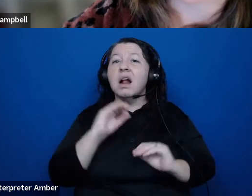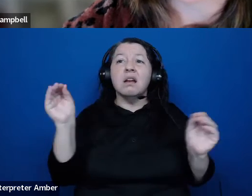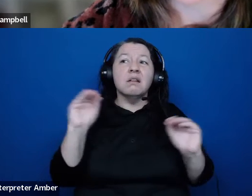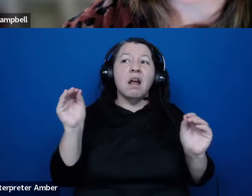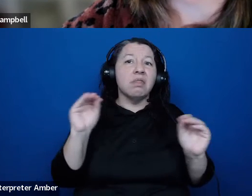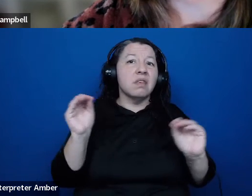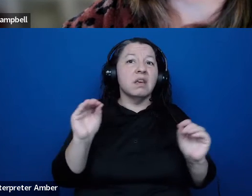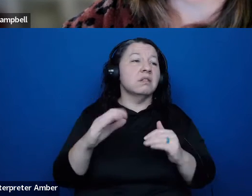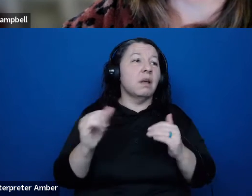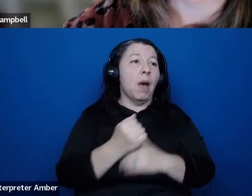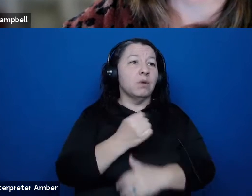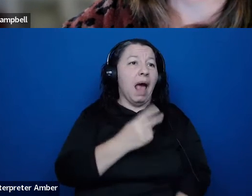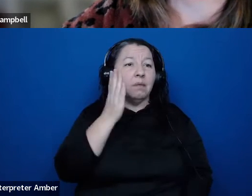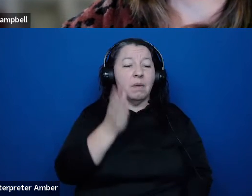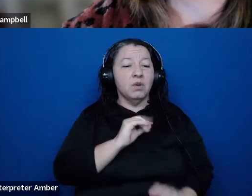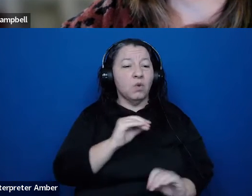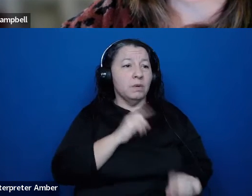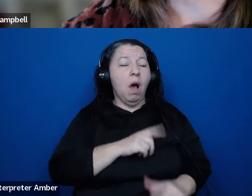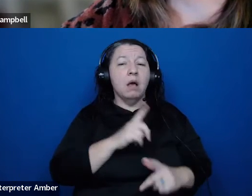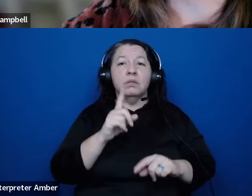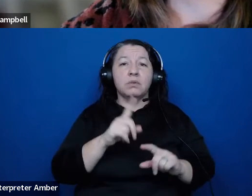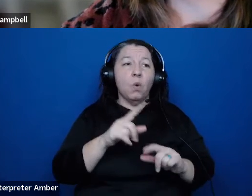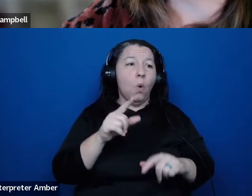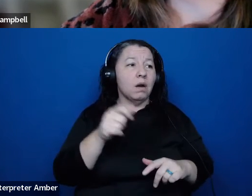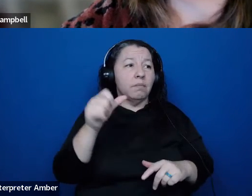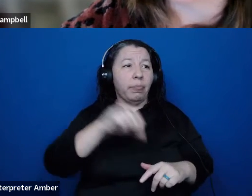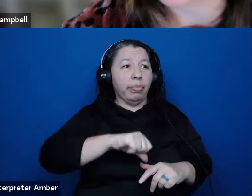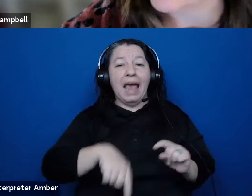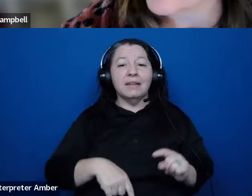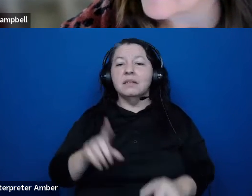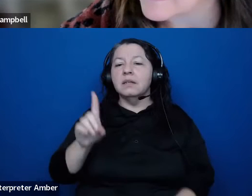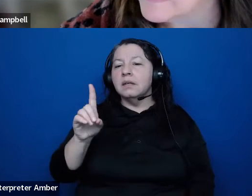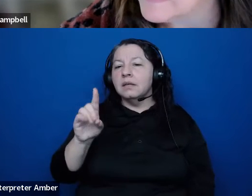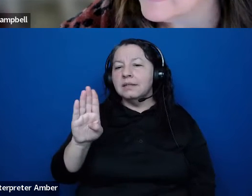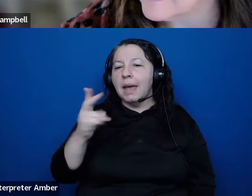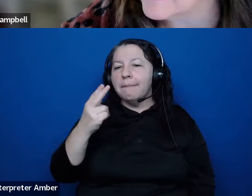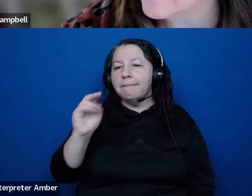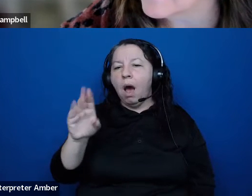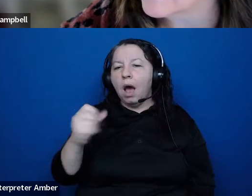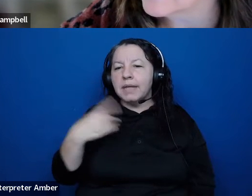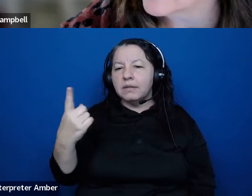back on them. It looks like Deb Hobbs has a question.